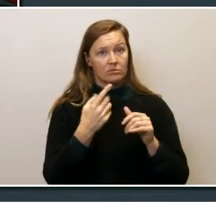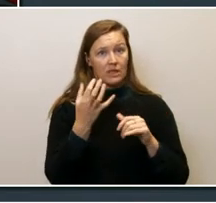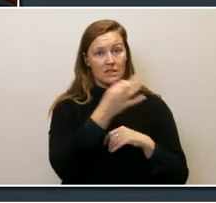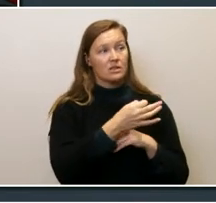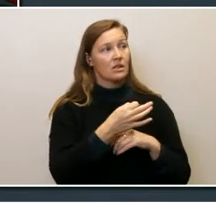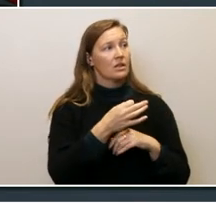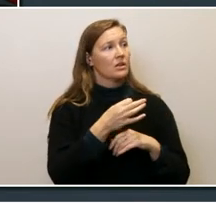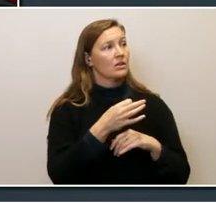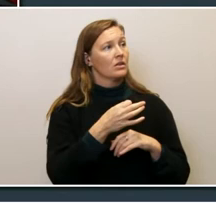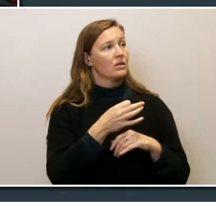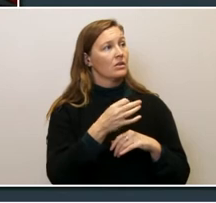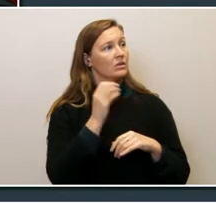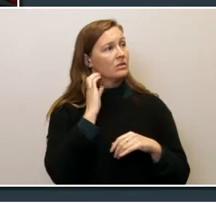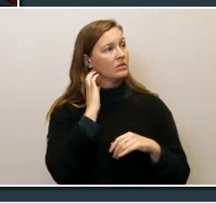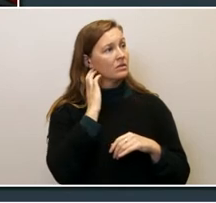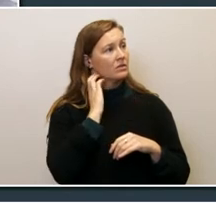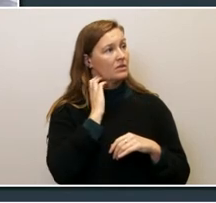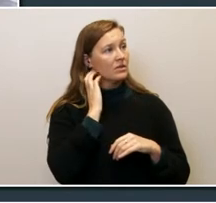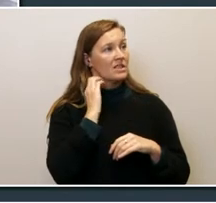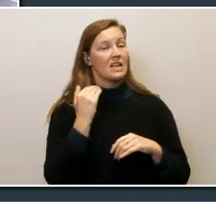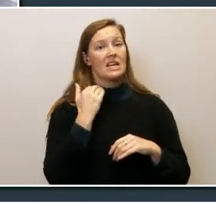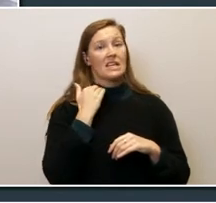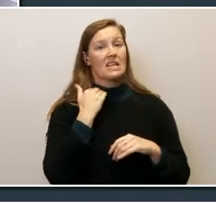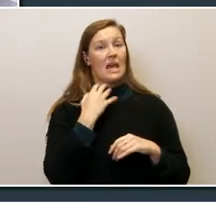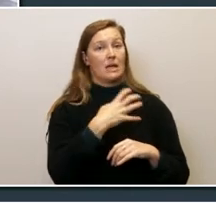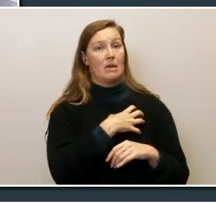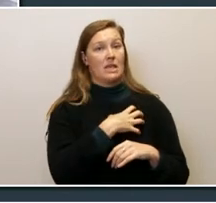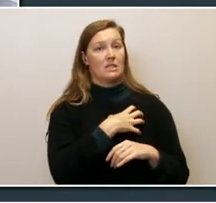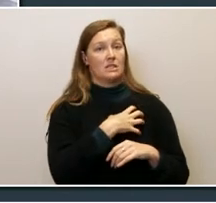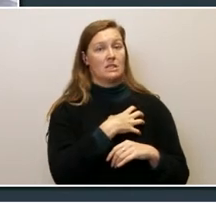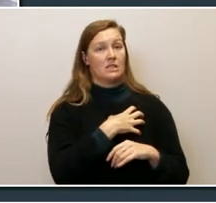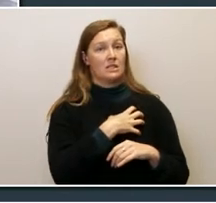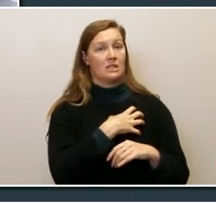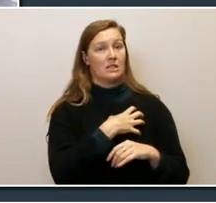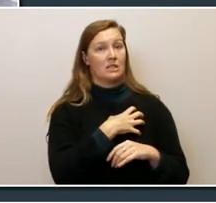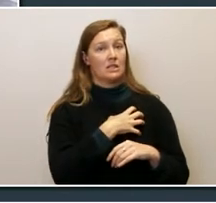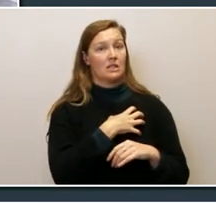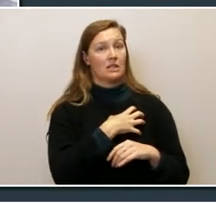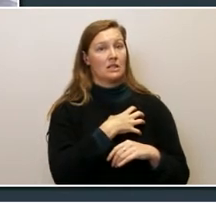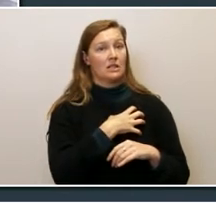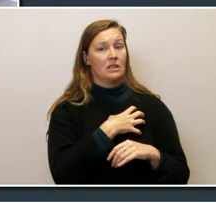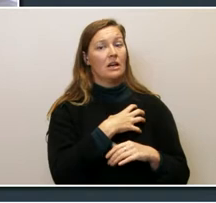them. So just with regards to the gang patches, and absolutely